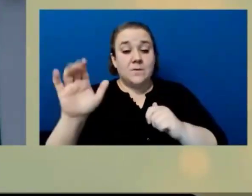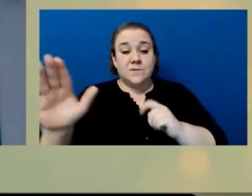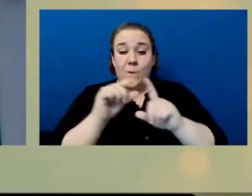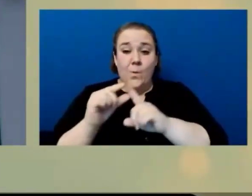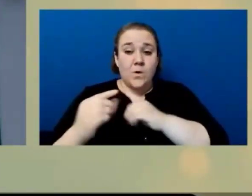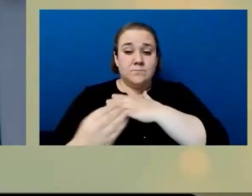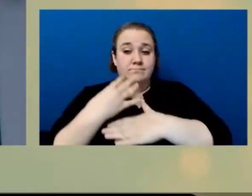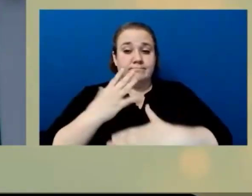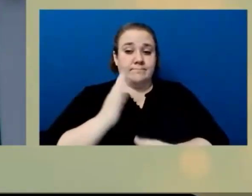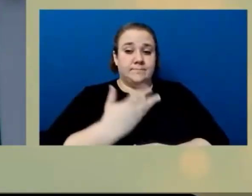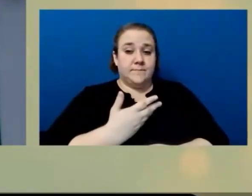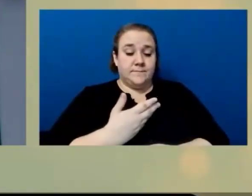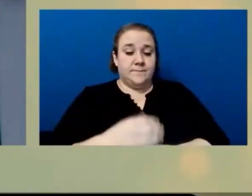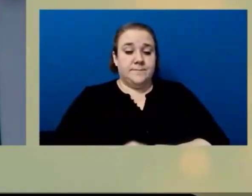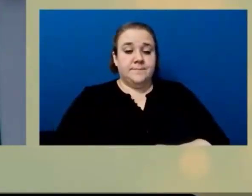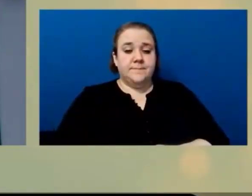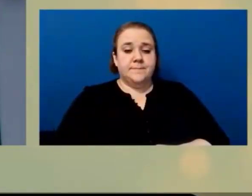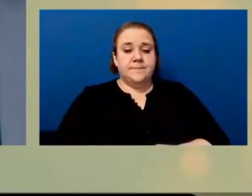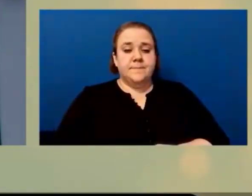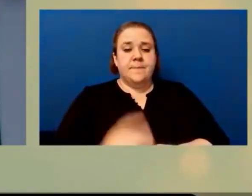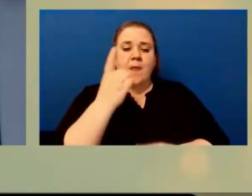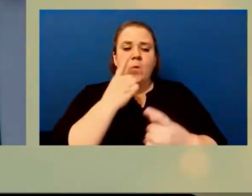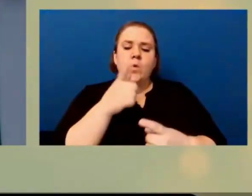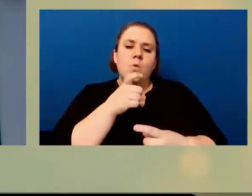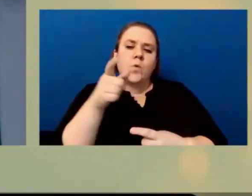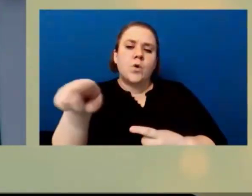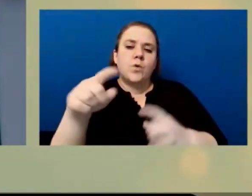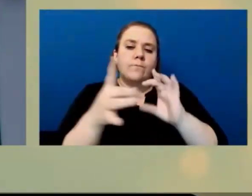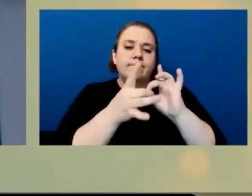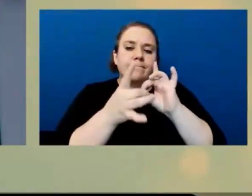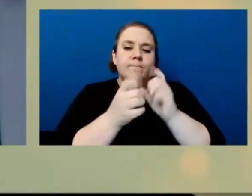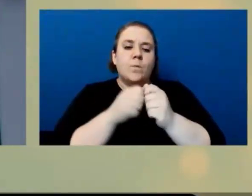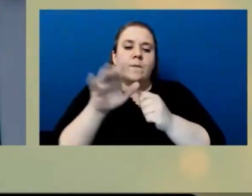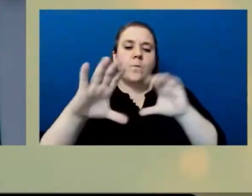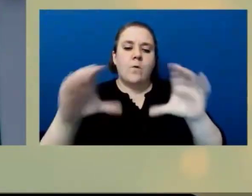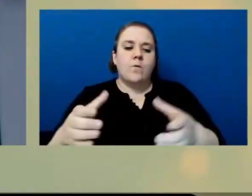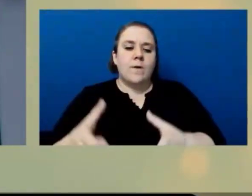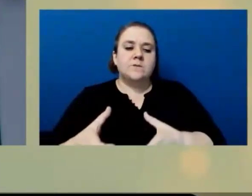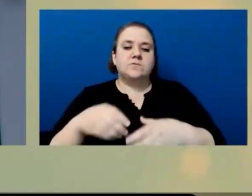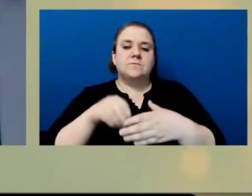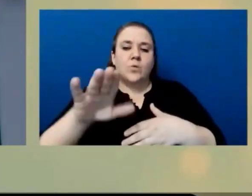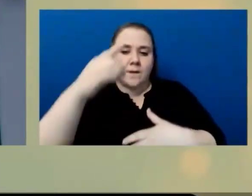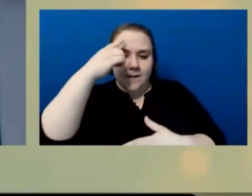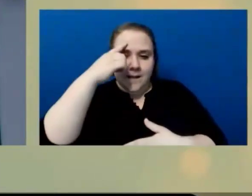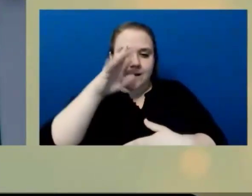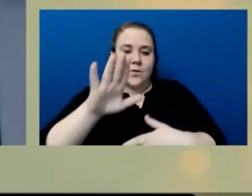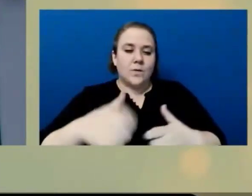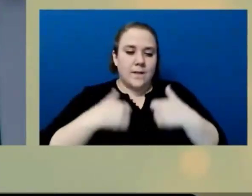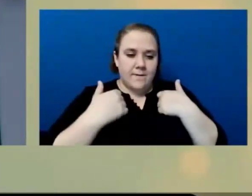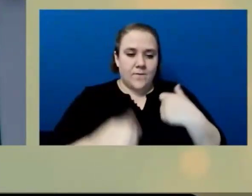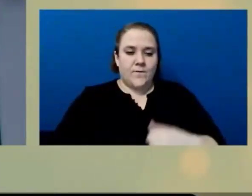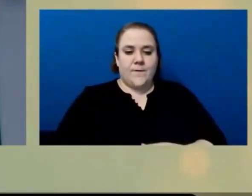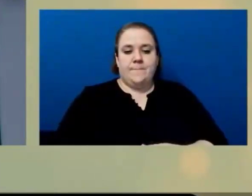into mine. I wonder, who are you tangled up with in your congregation, in